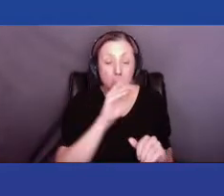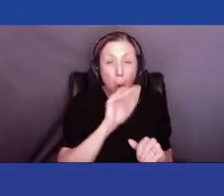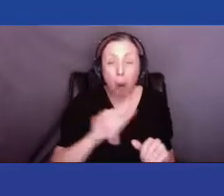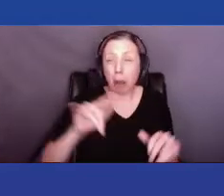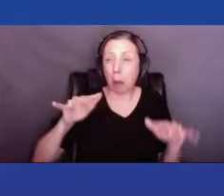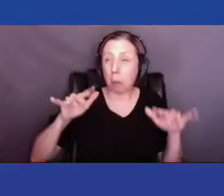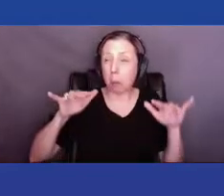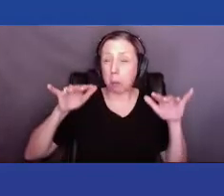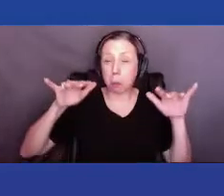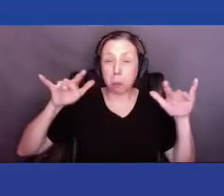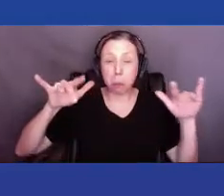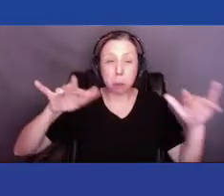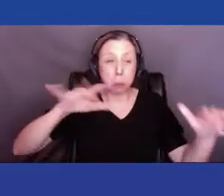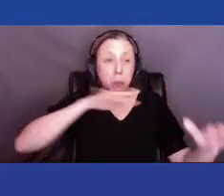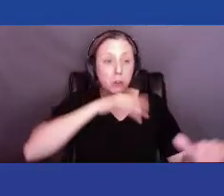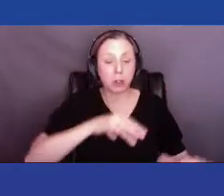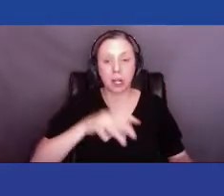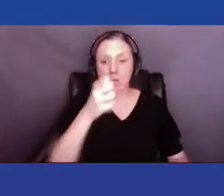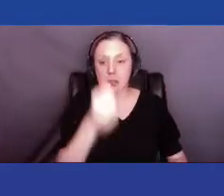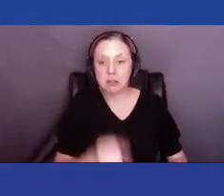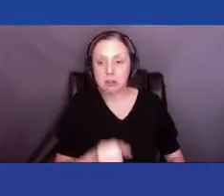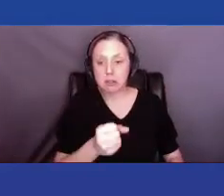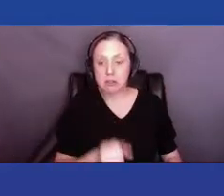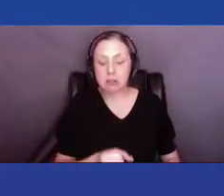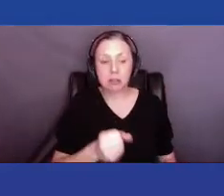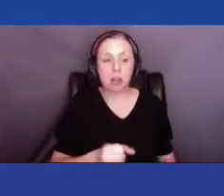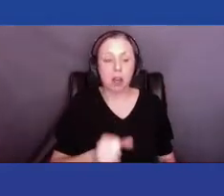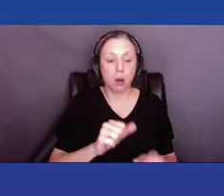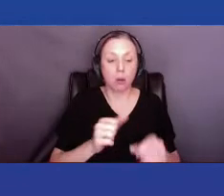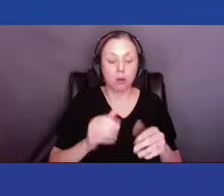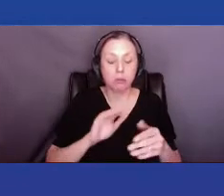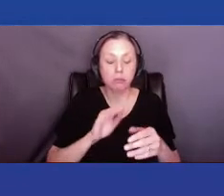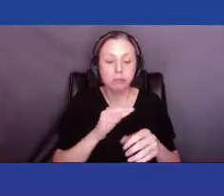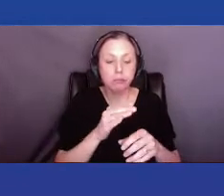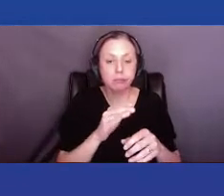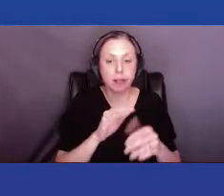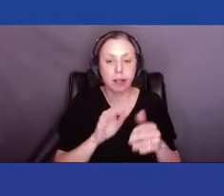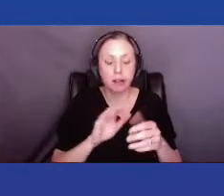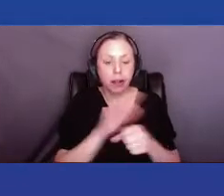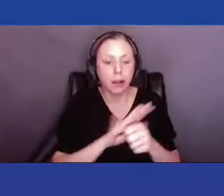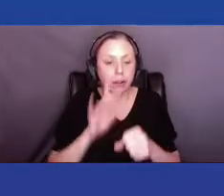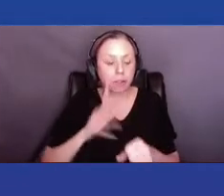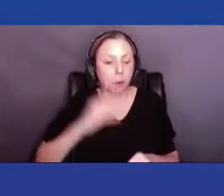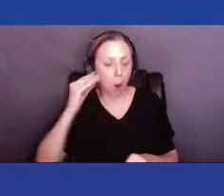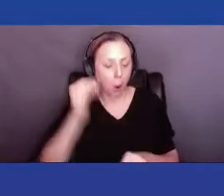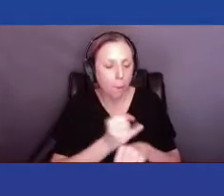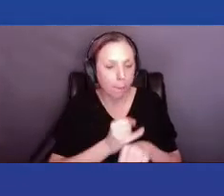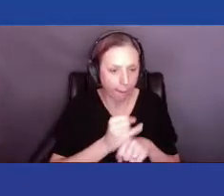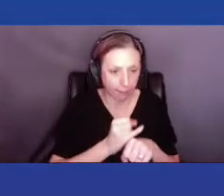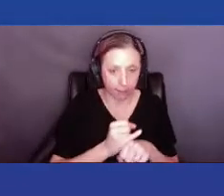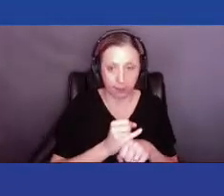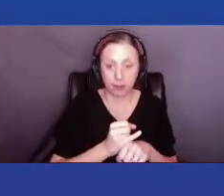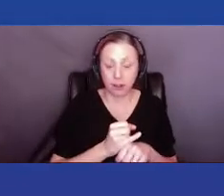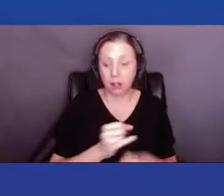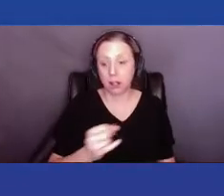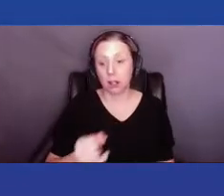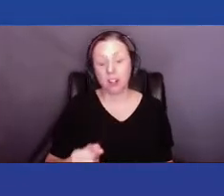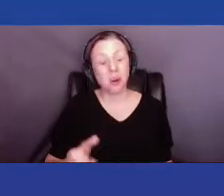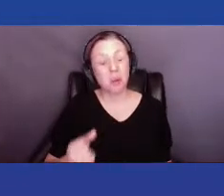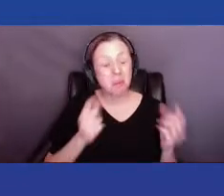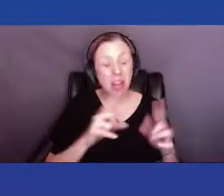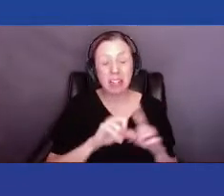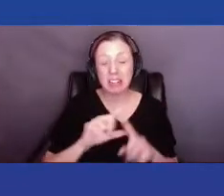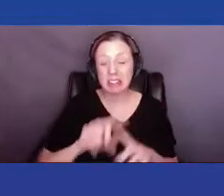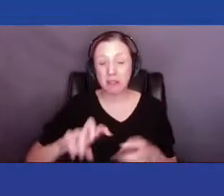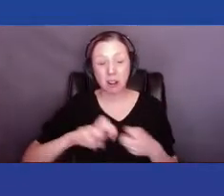all over the south shore of my home island. So for me, many of these issues are